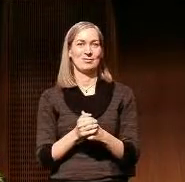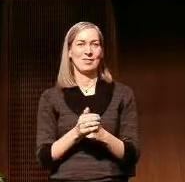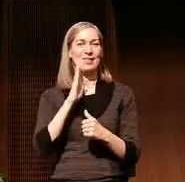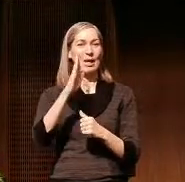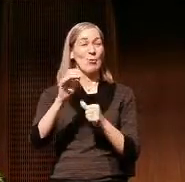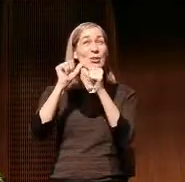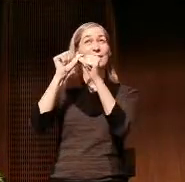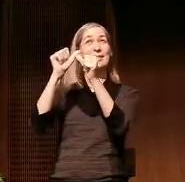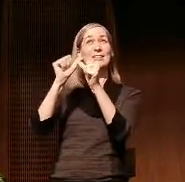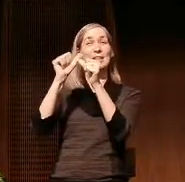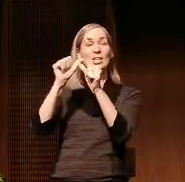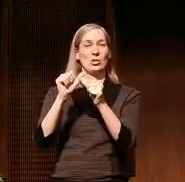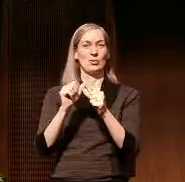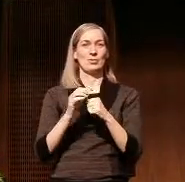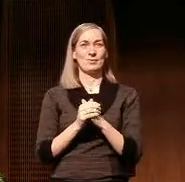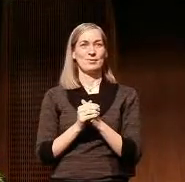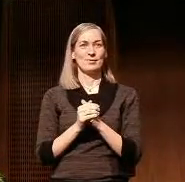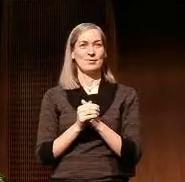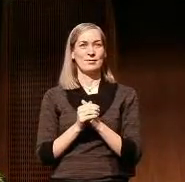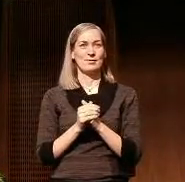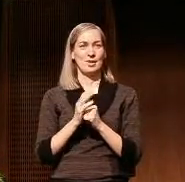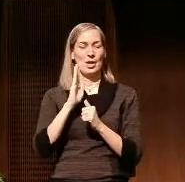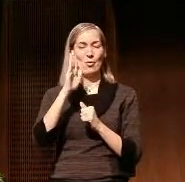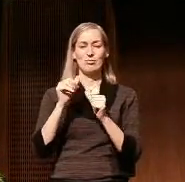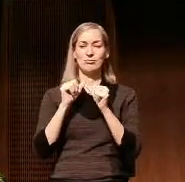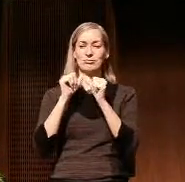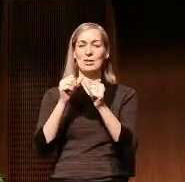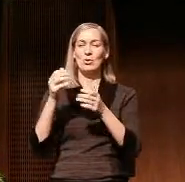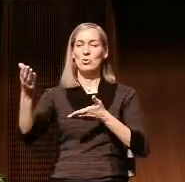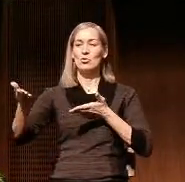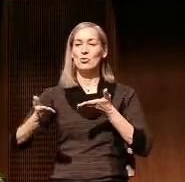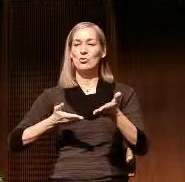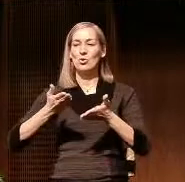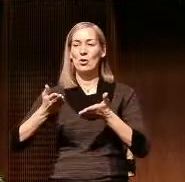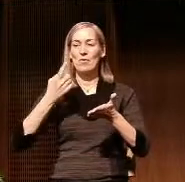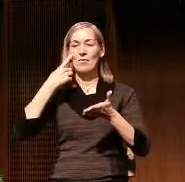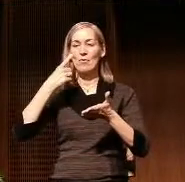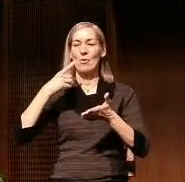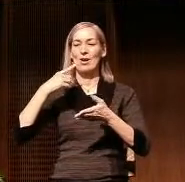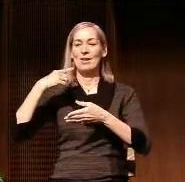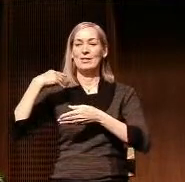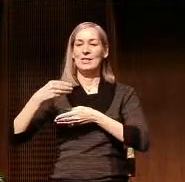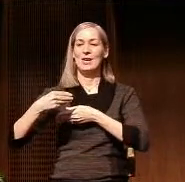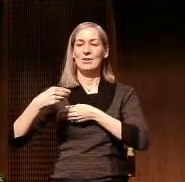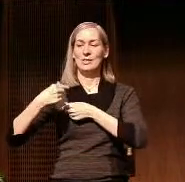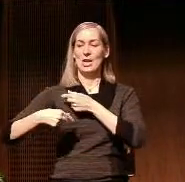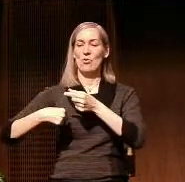They will continue to serve for generations here.